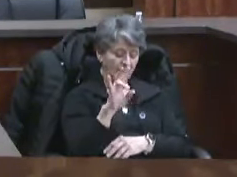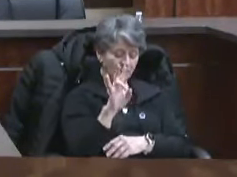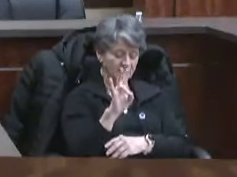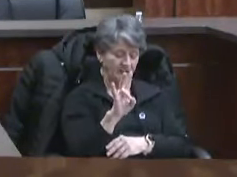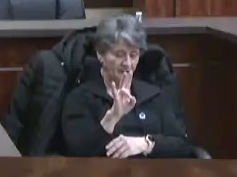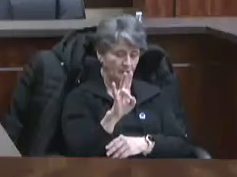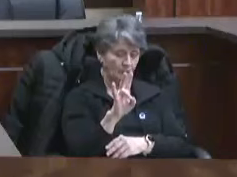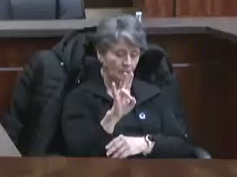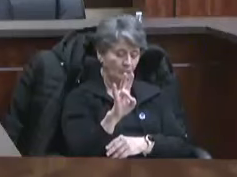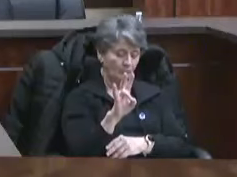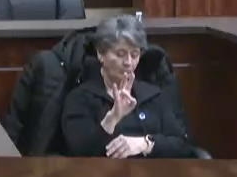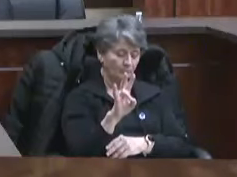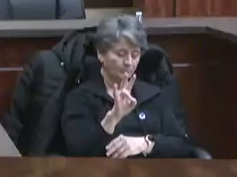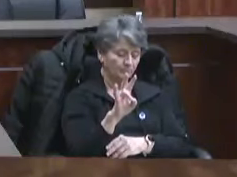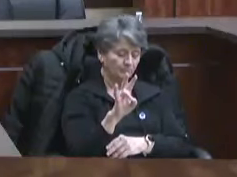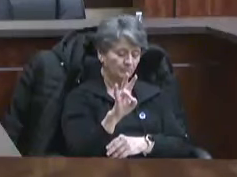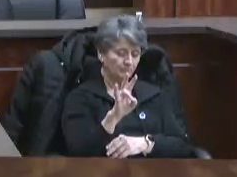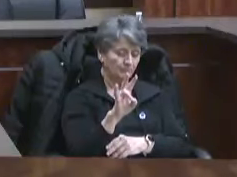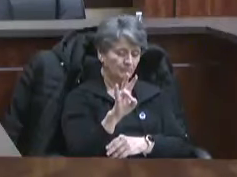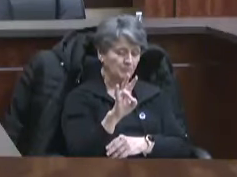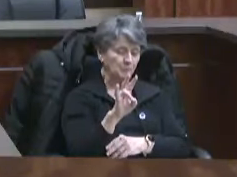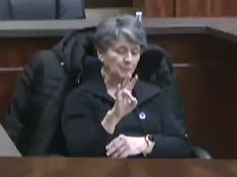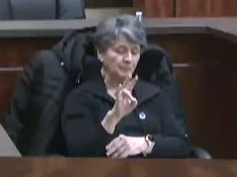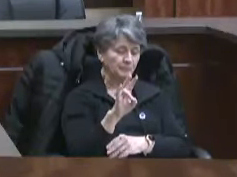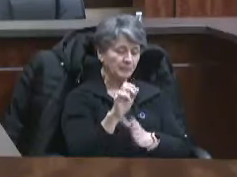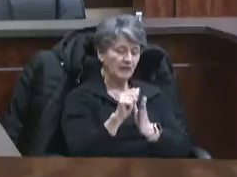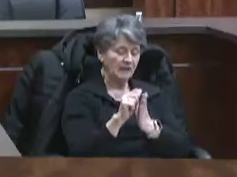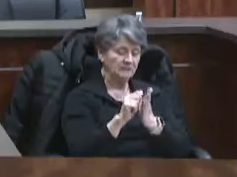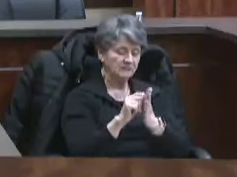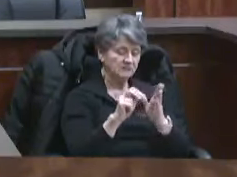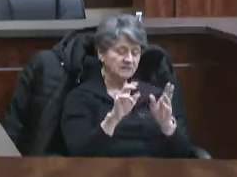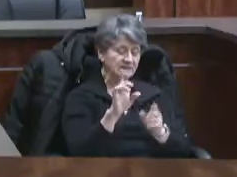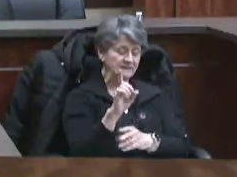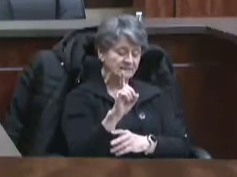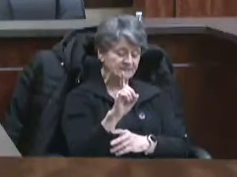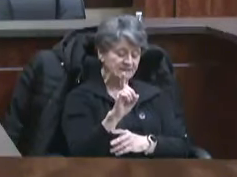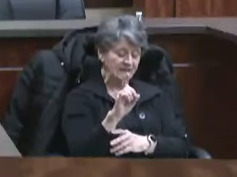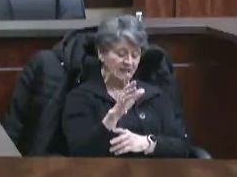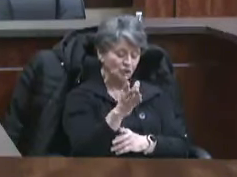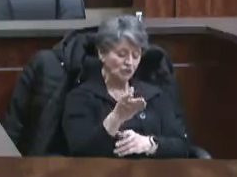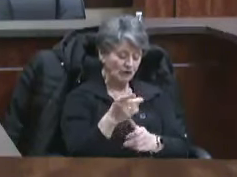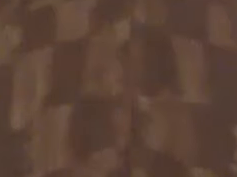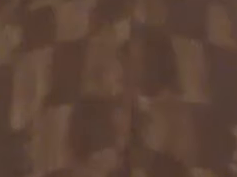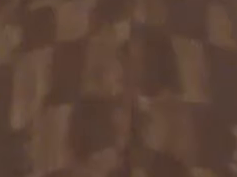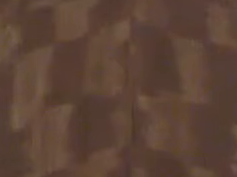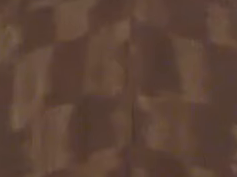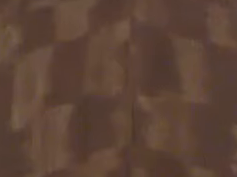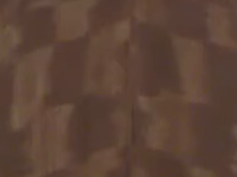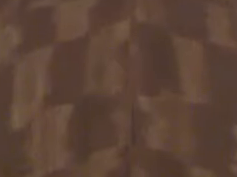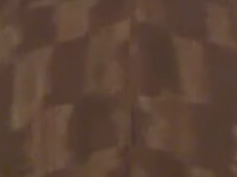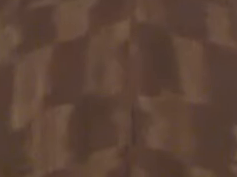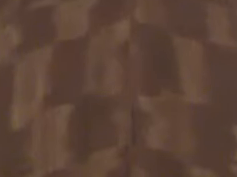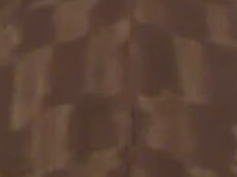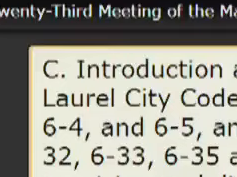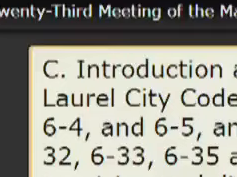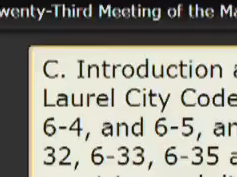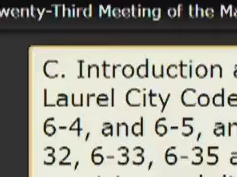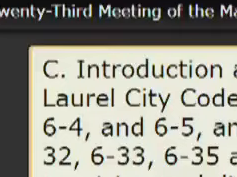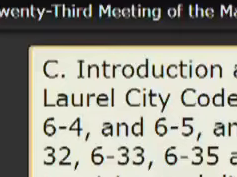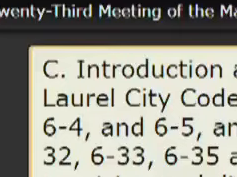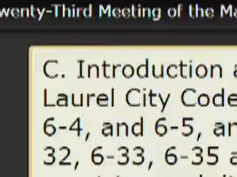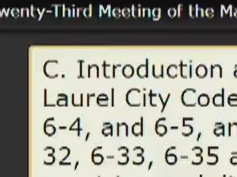p.m. Agenda item D, introduction to first public hearing on resolution number